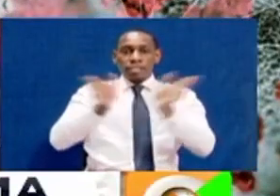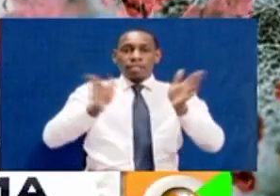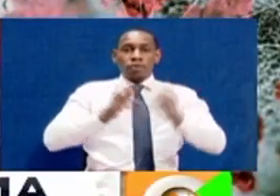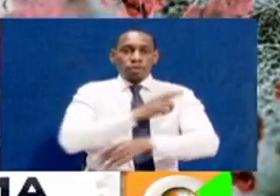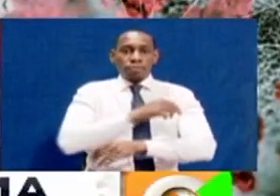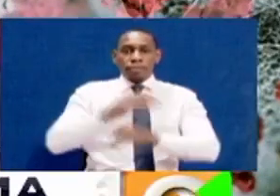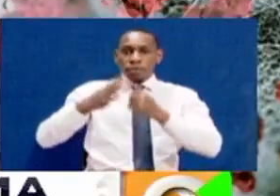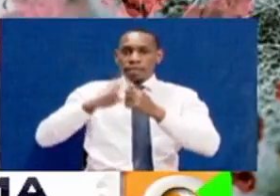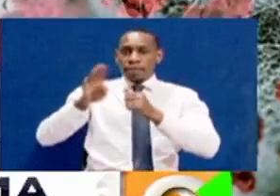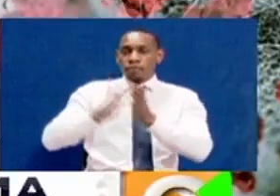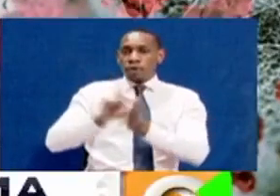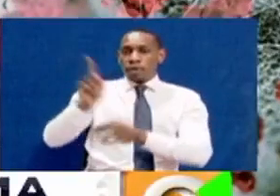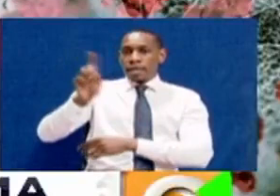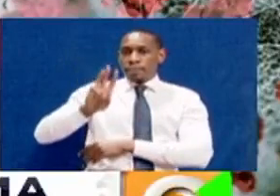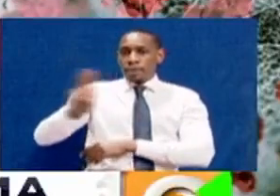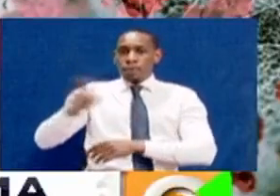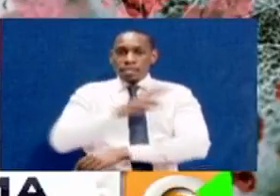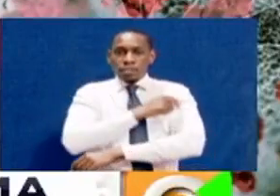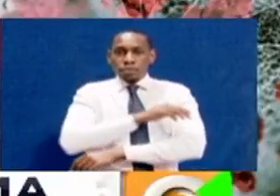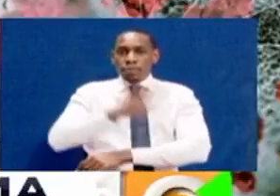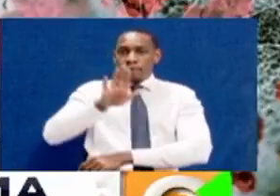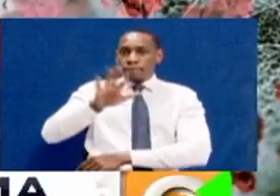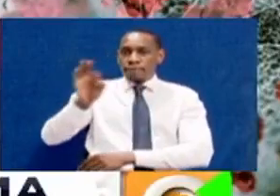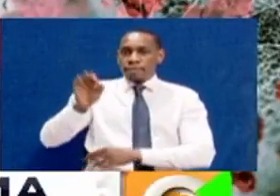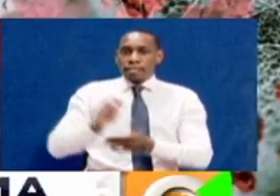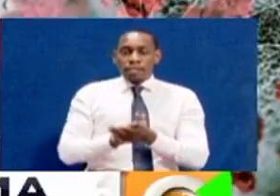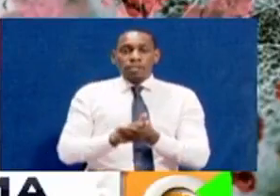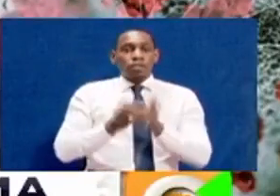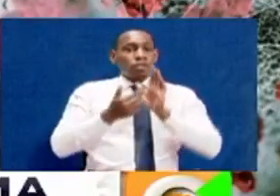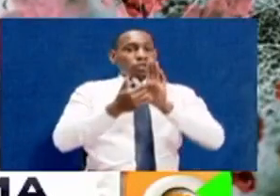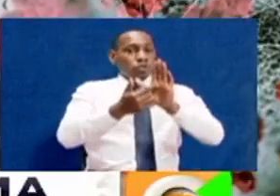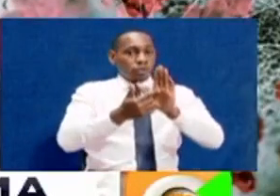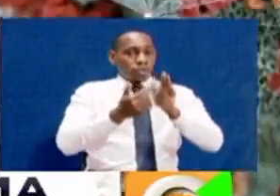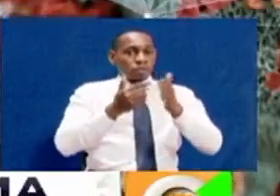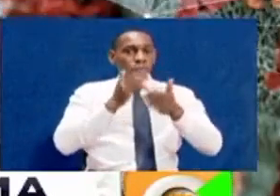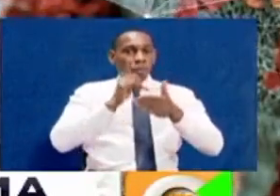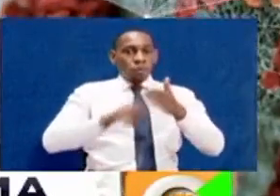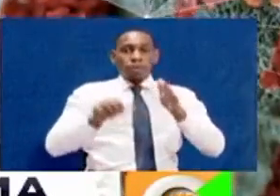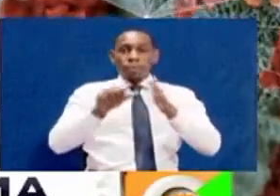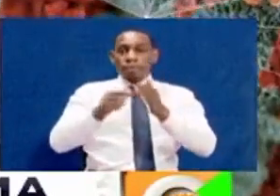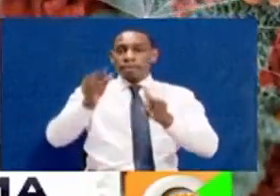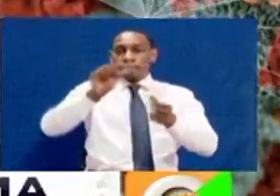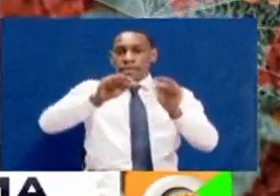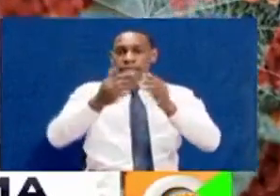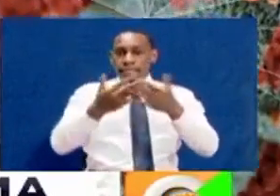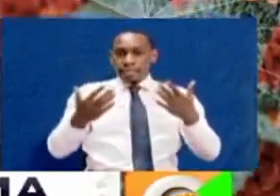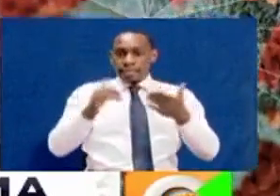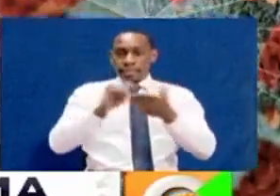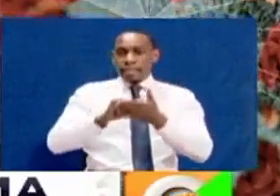Hospital, 94. Nairobi West Hospital, 53. Quite telling on the reagents crisis is that